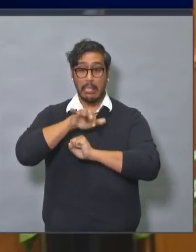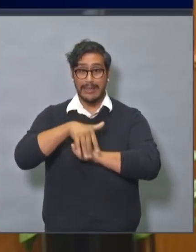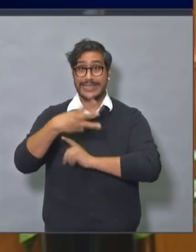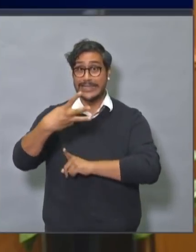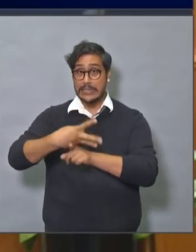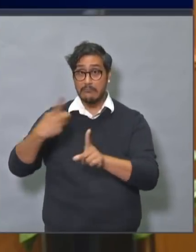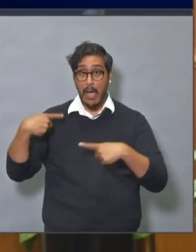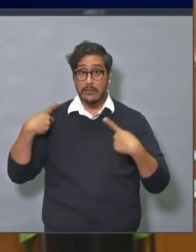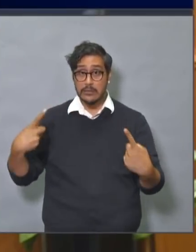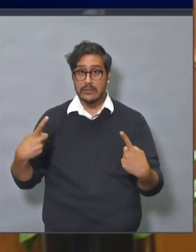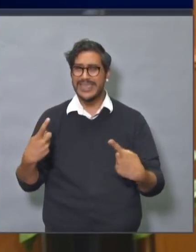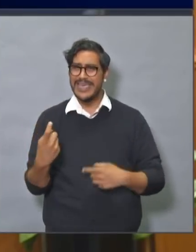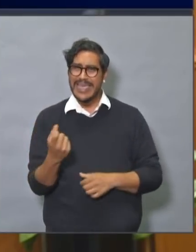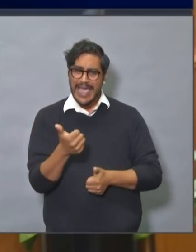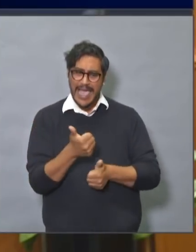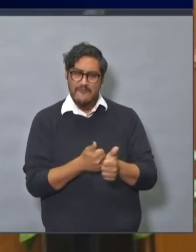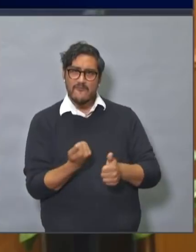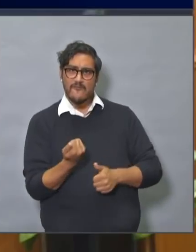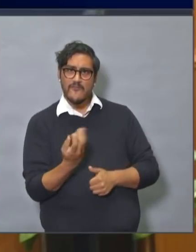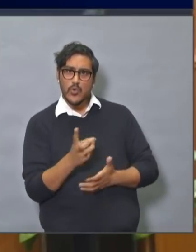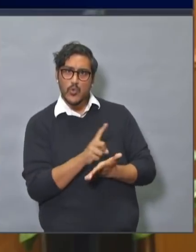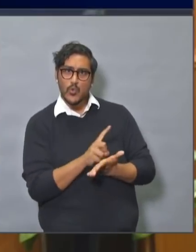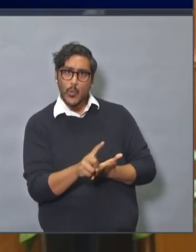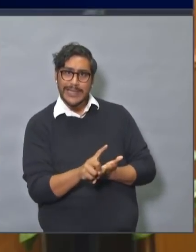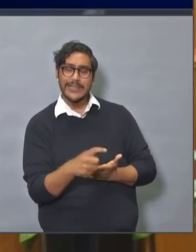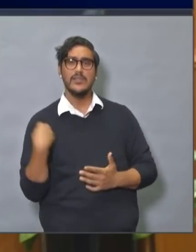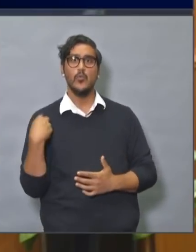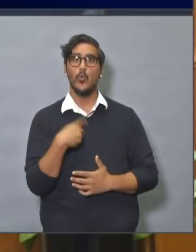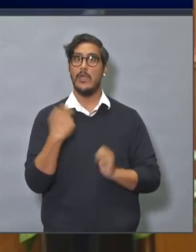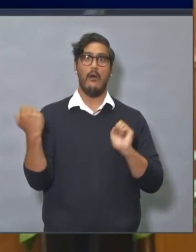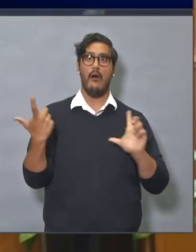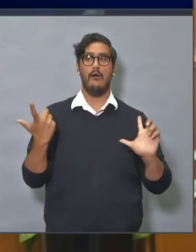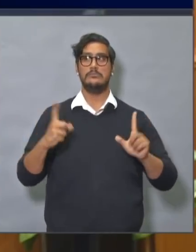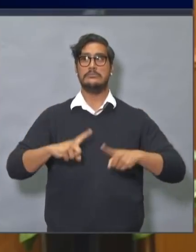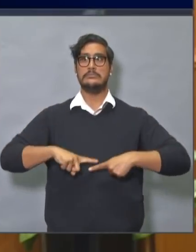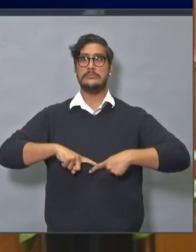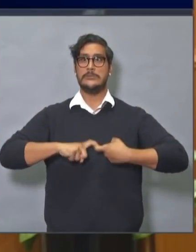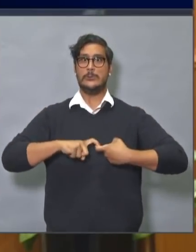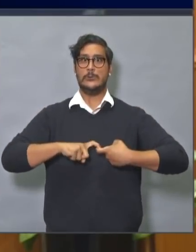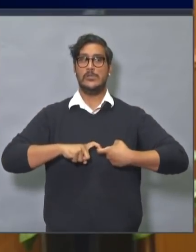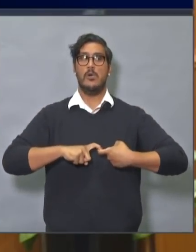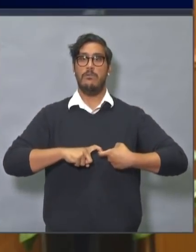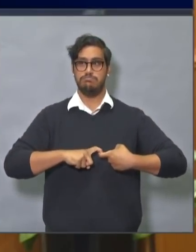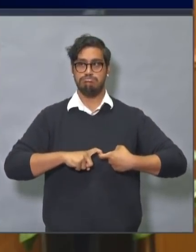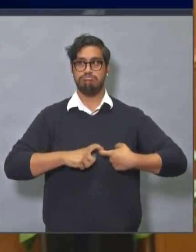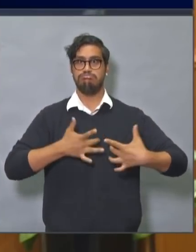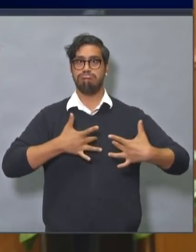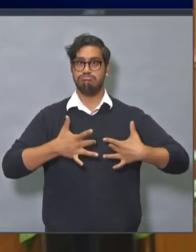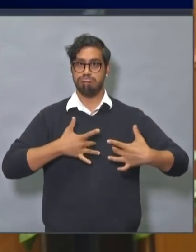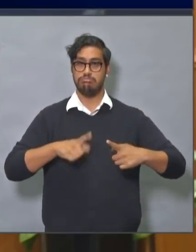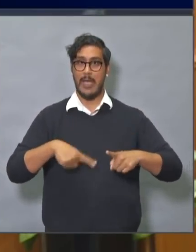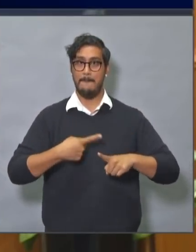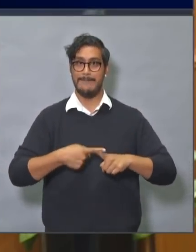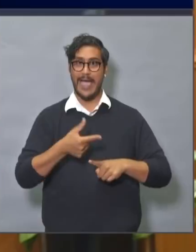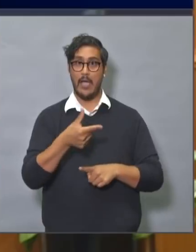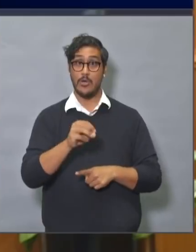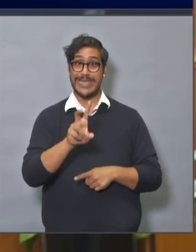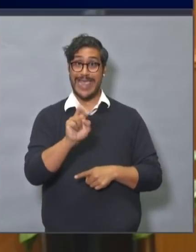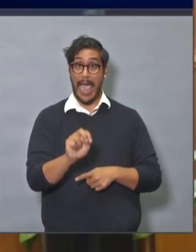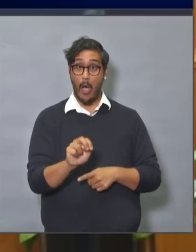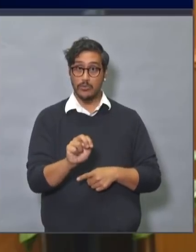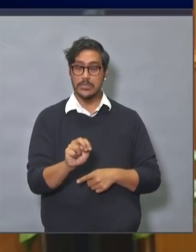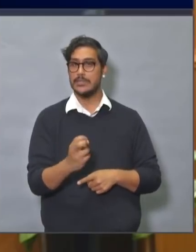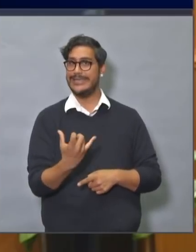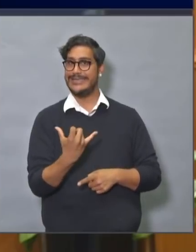weeks we all give a sort of a pause and a worry about the gowns are now running slightly shorter,